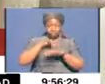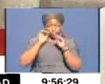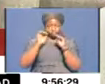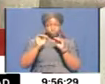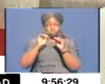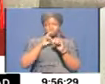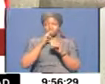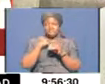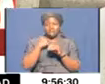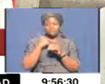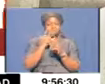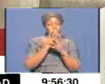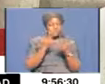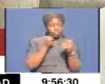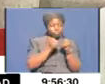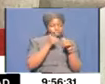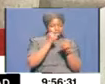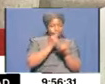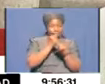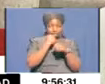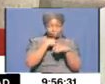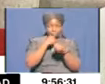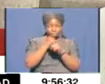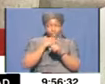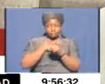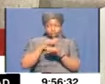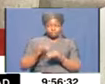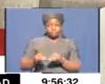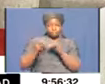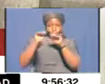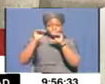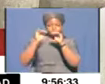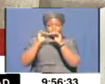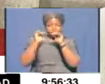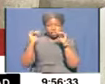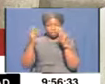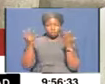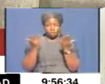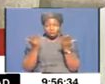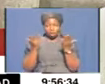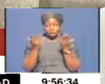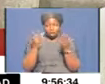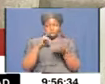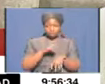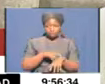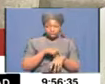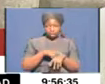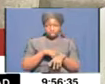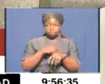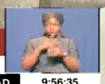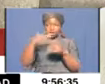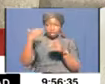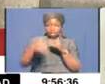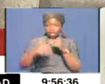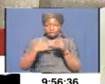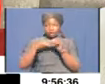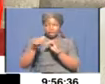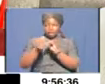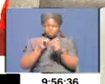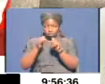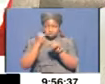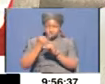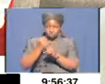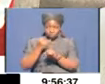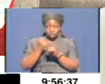pieces I did that made me climb to a level where when I ended my sporting career, I